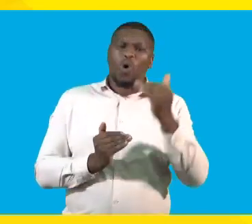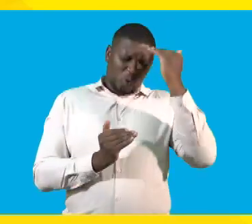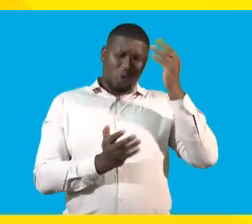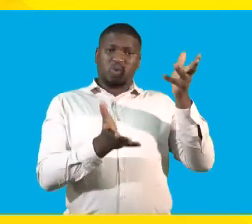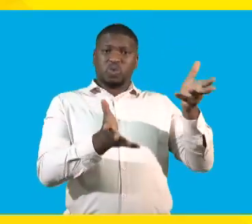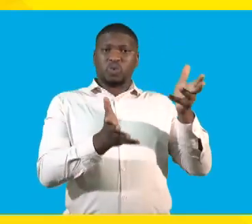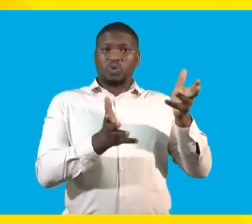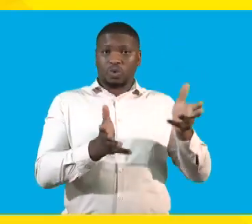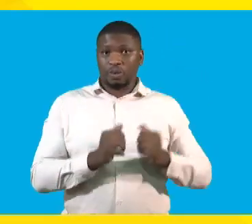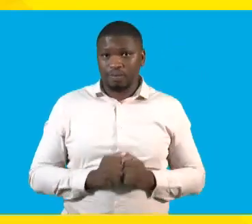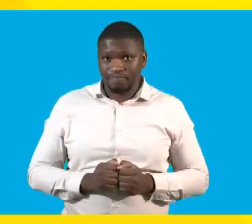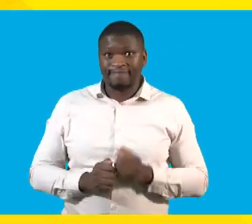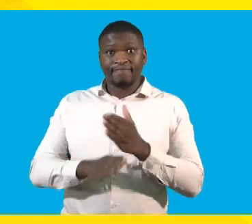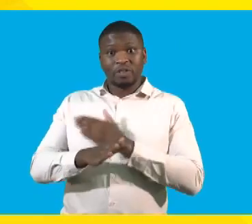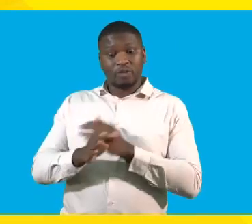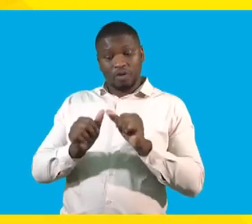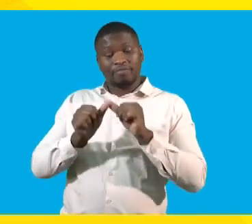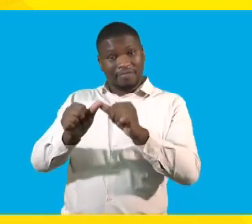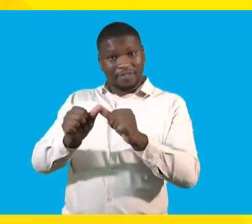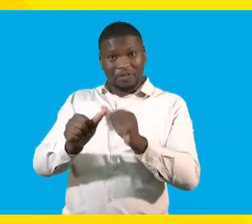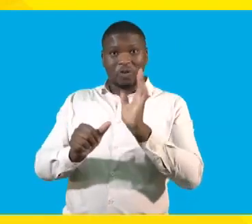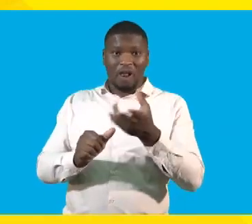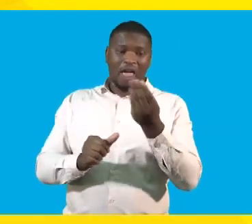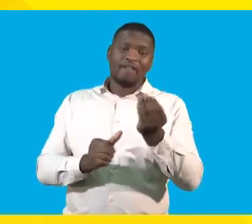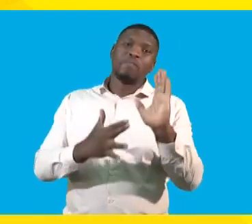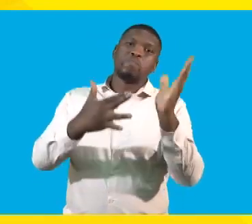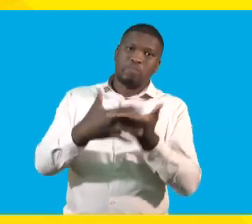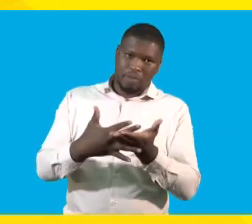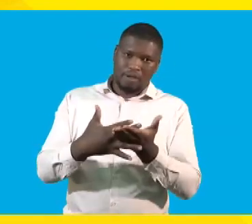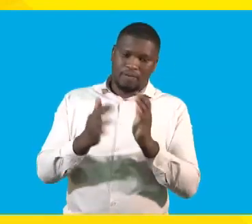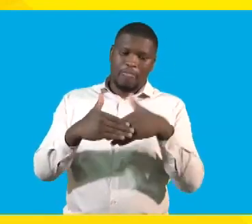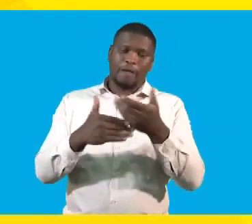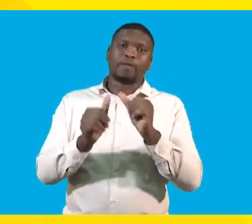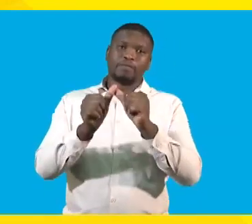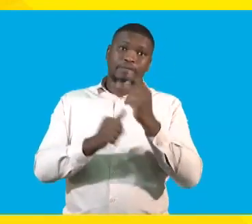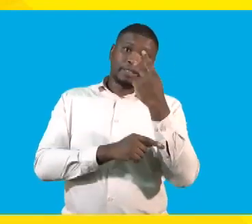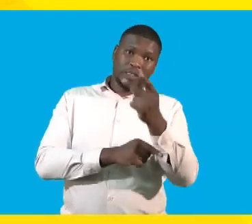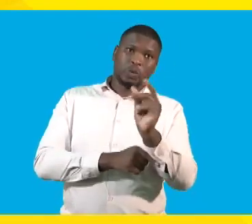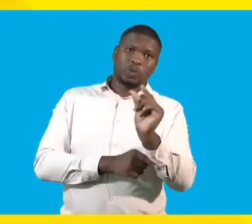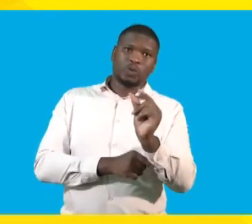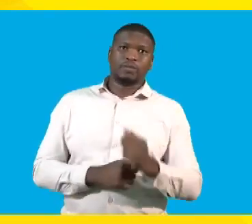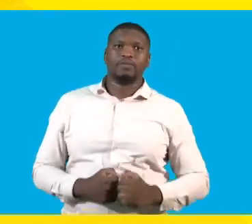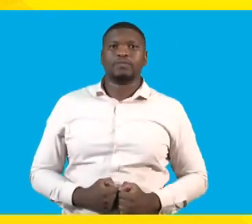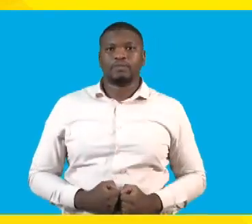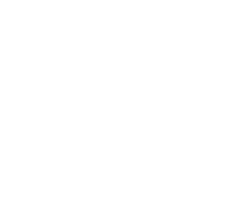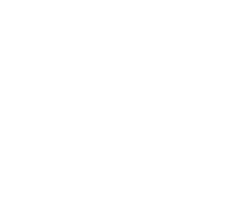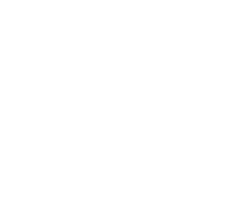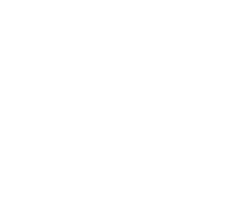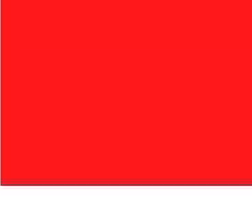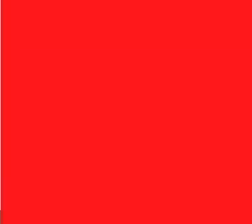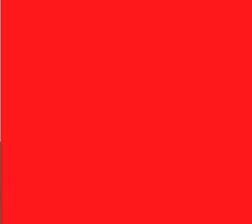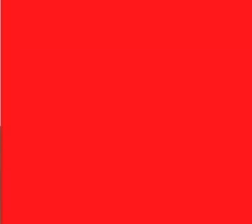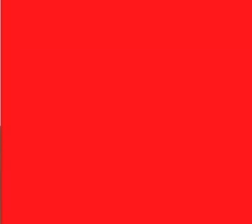Now, before we continue with the rest of our lesson in grade 12s, we're going to go for a quick ad break. I'll see you in just a little bit.